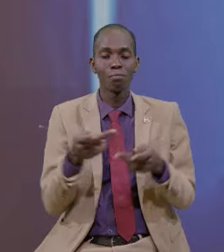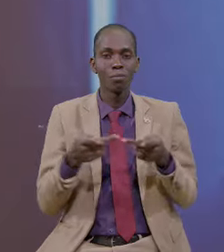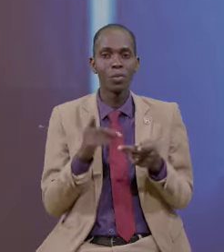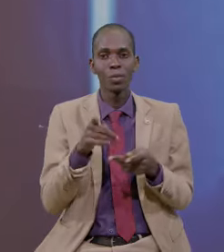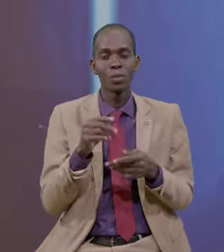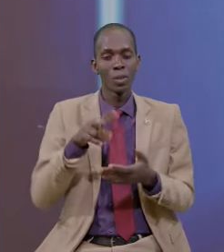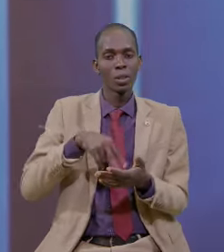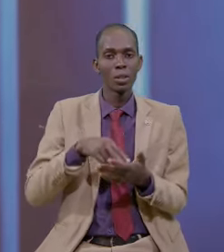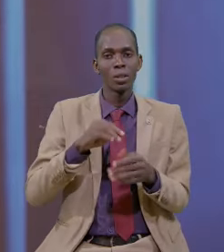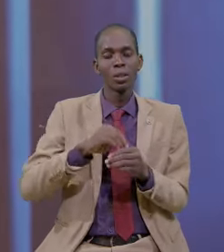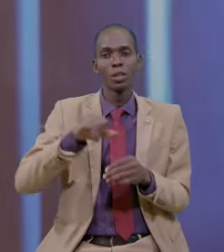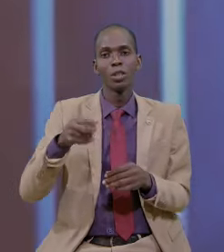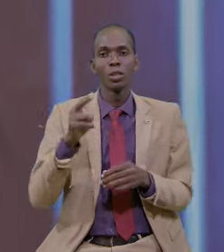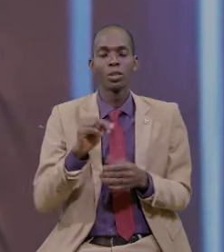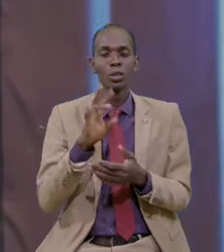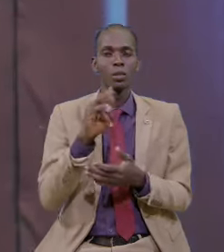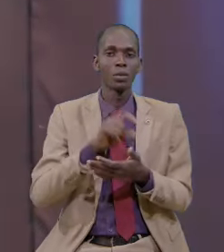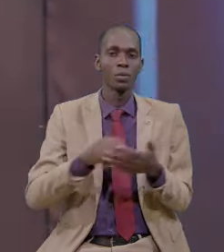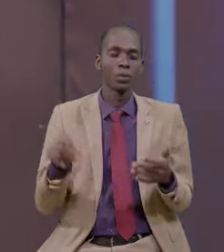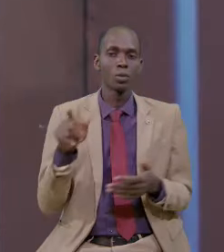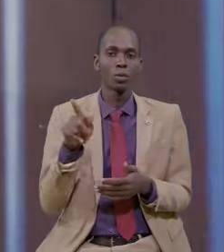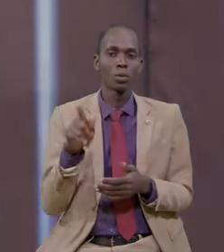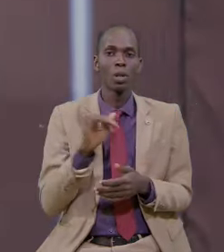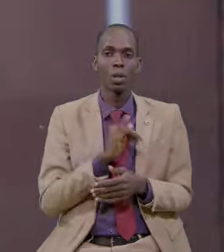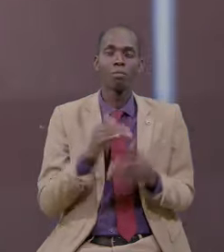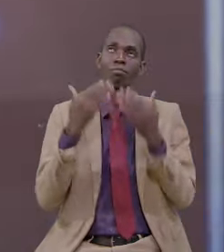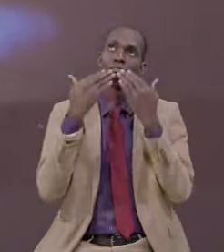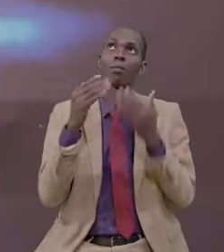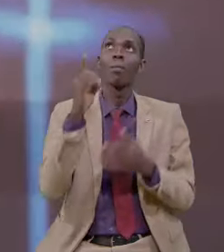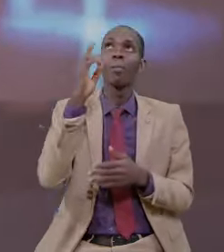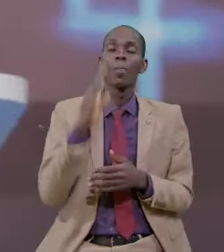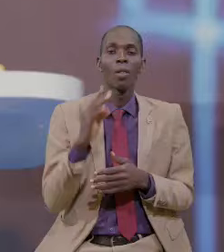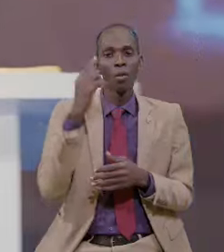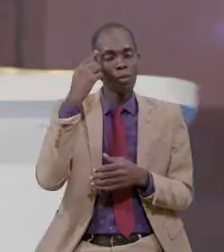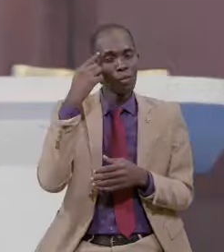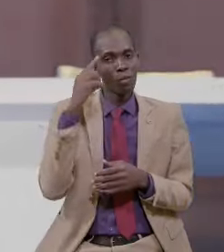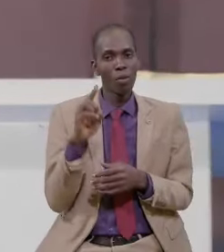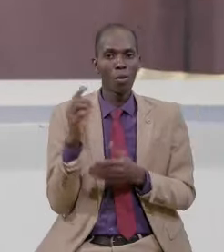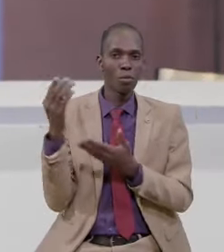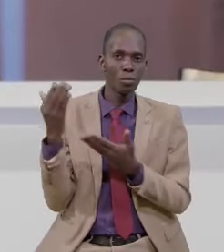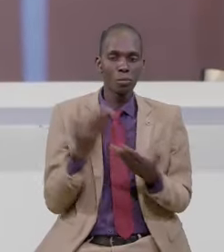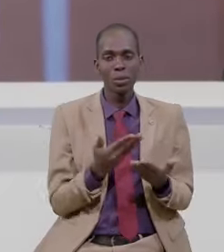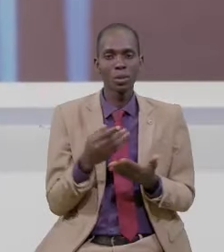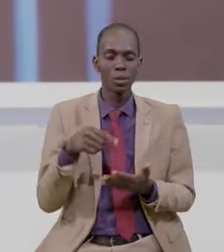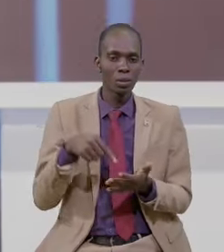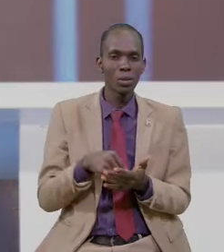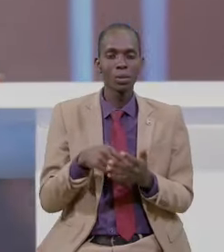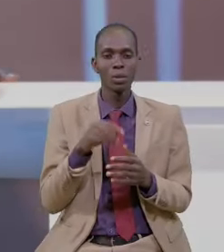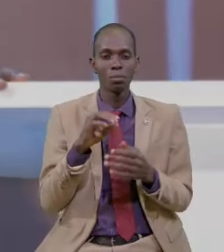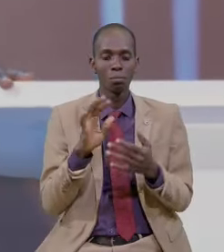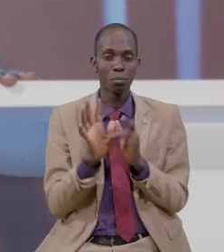verse 21. I thank the Lord for bringing that to the limelight, that